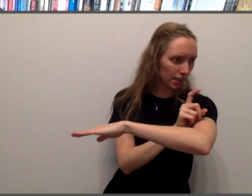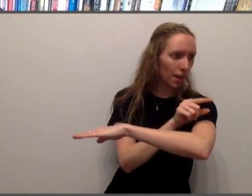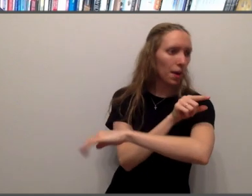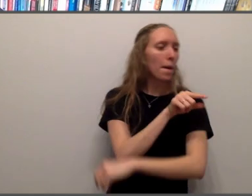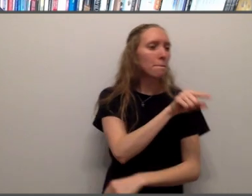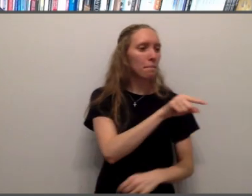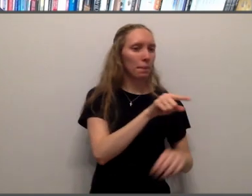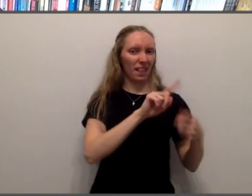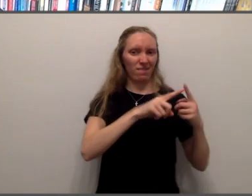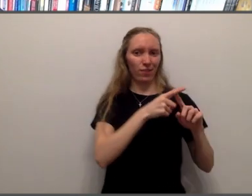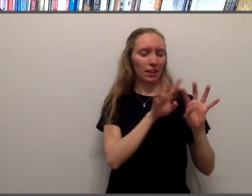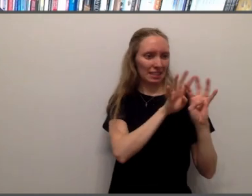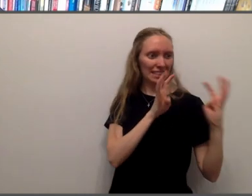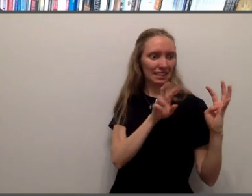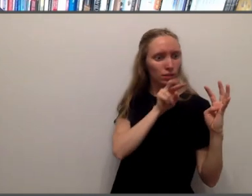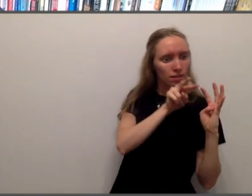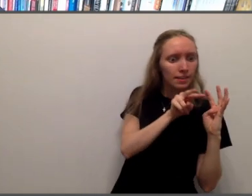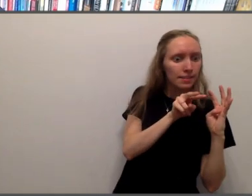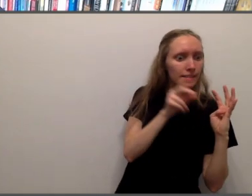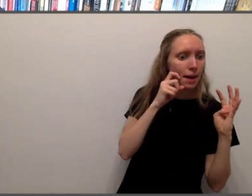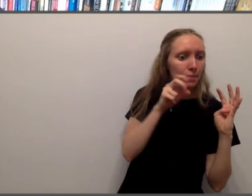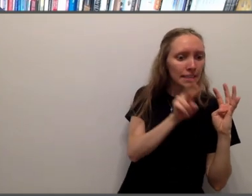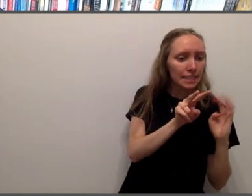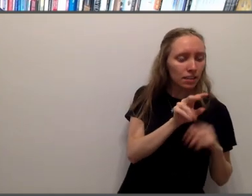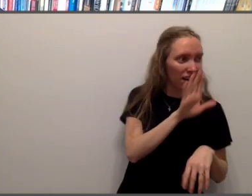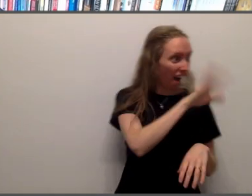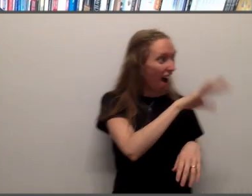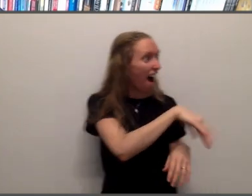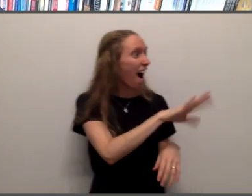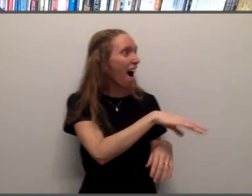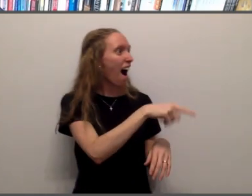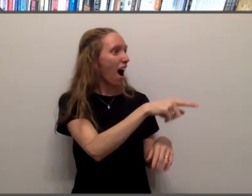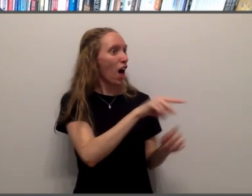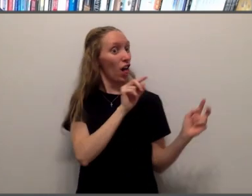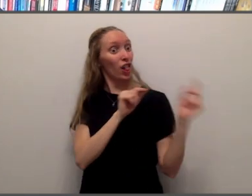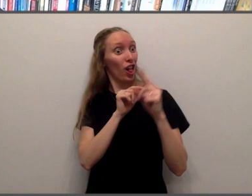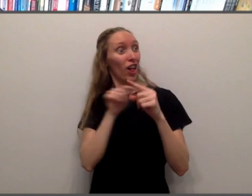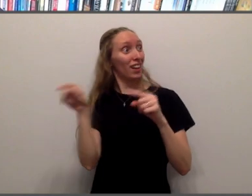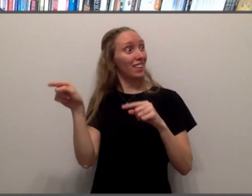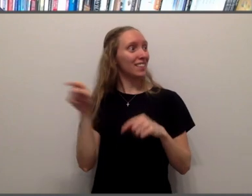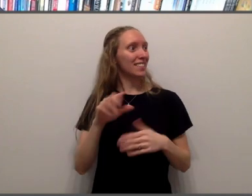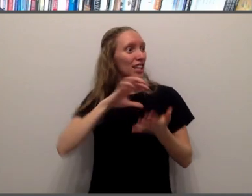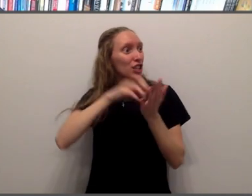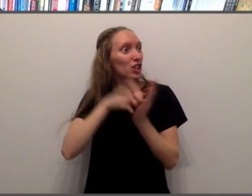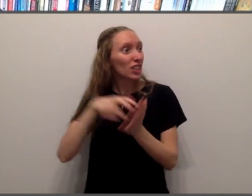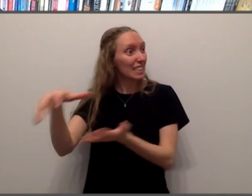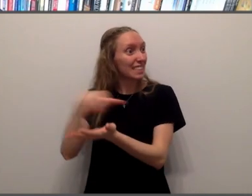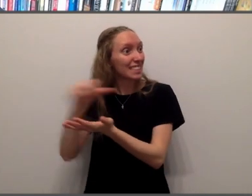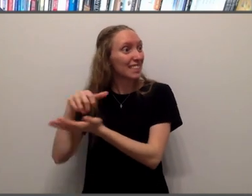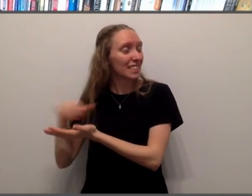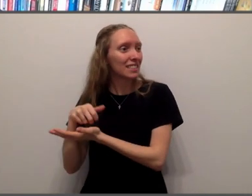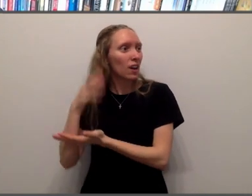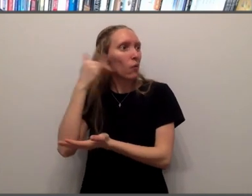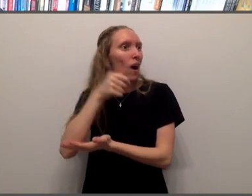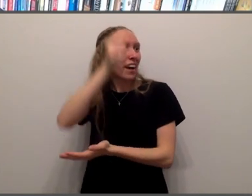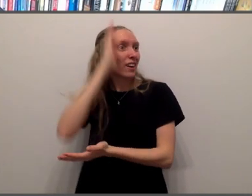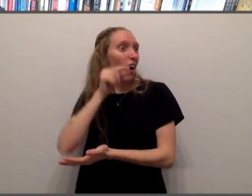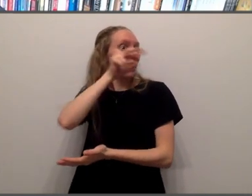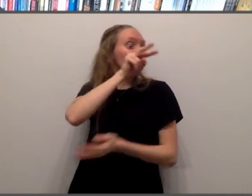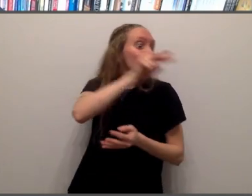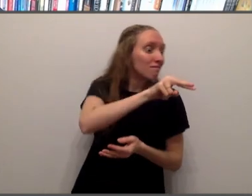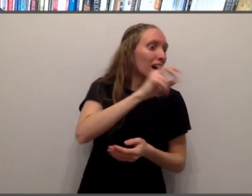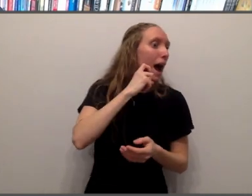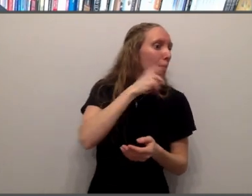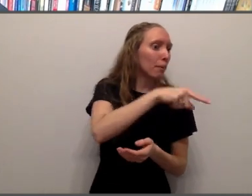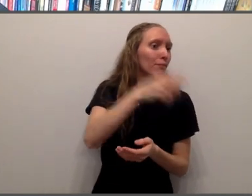all staring at the apples and says, "Hey guys, let's go down and get some of the chocolate chip cookies because God is watching the